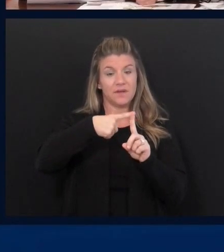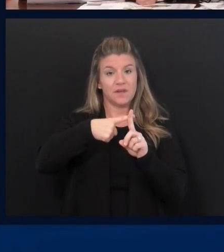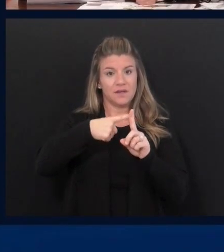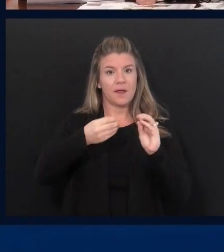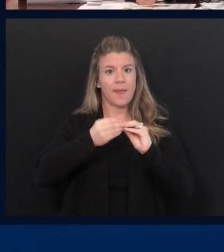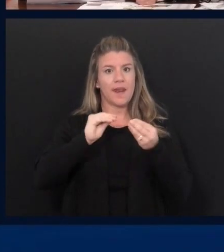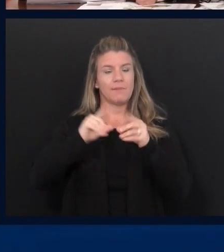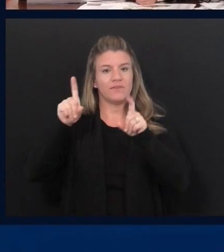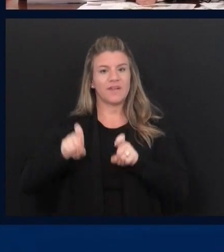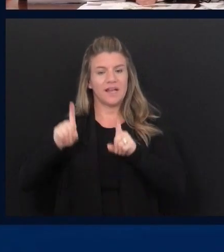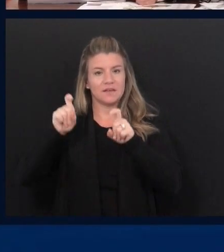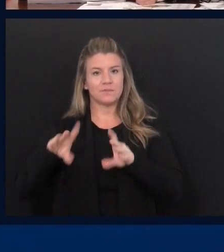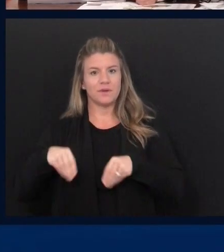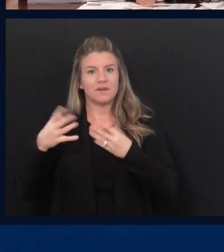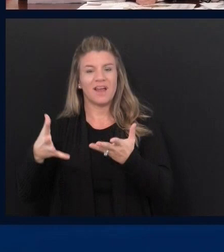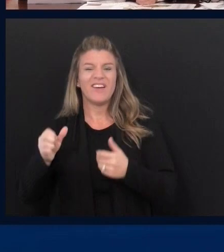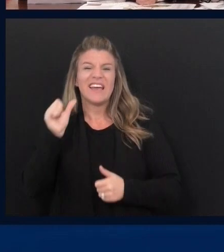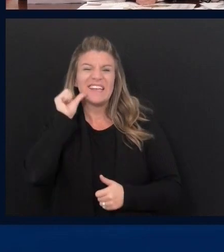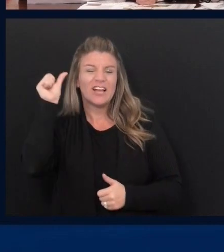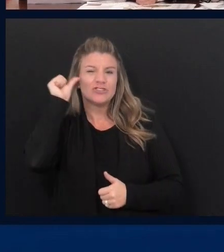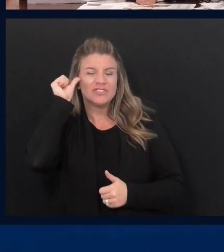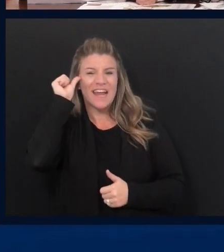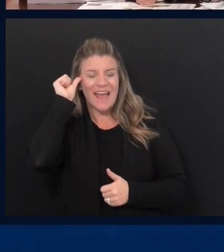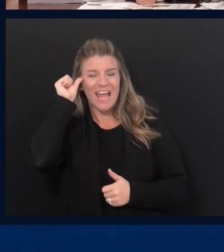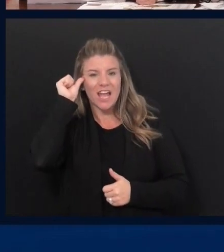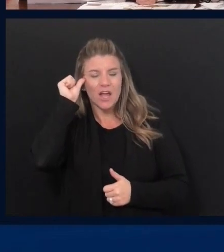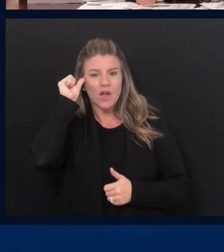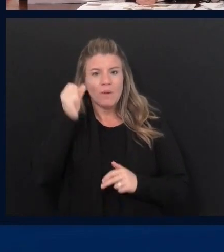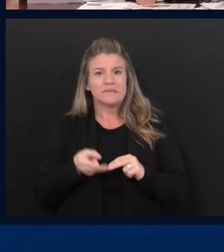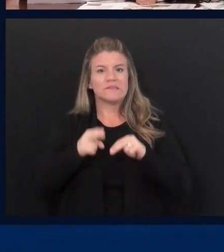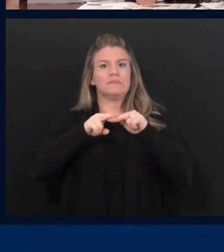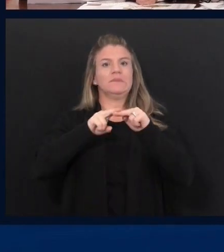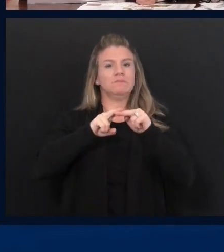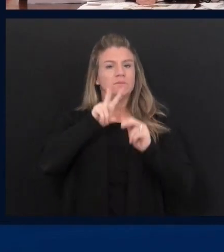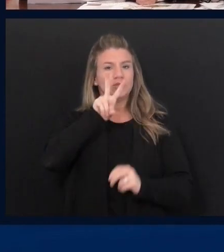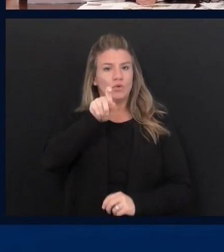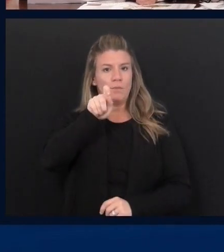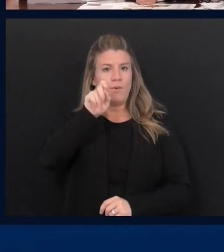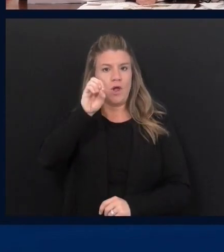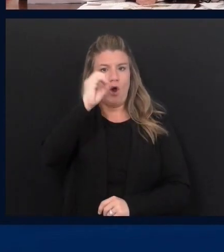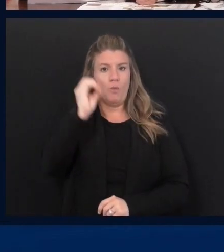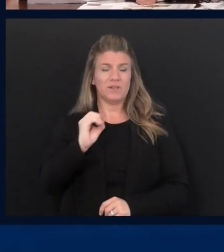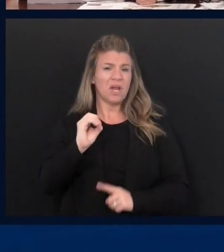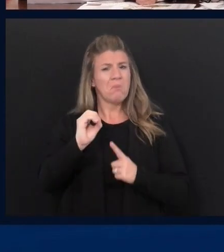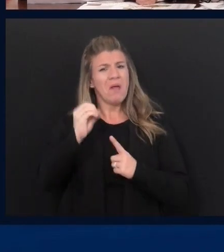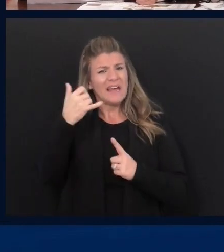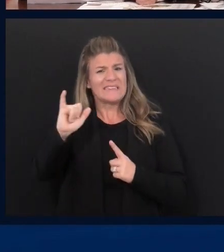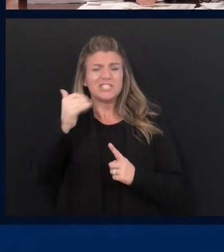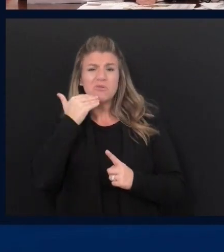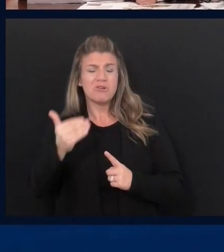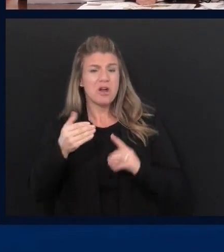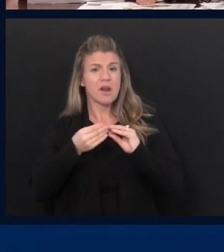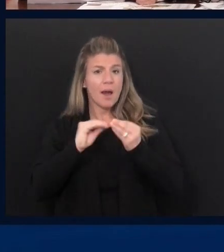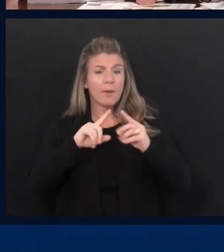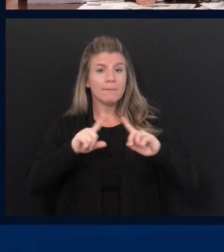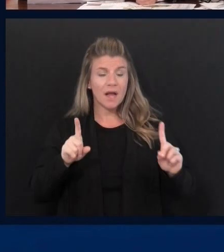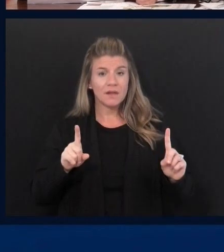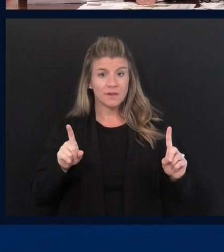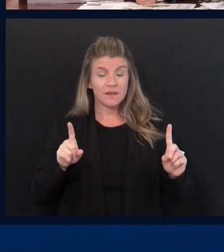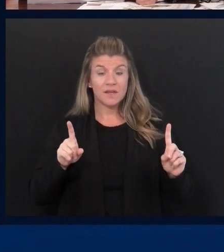taken. Yesterday, we jumped back to 2.0%, still really good and everything,